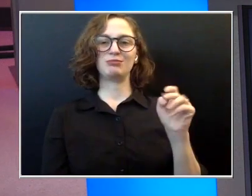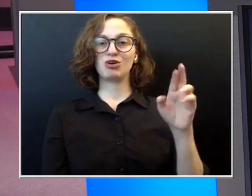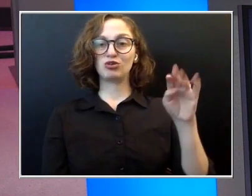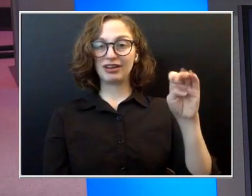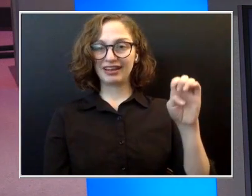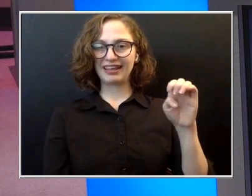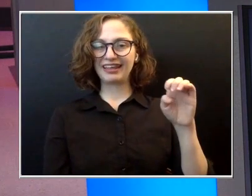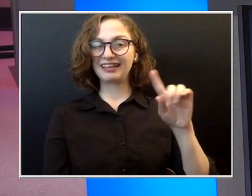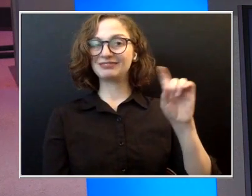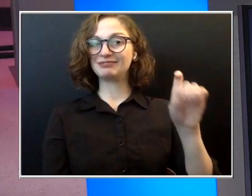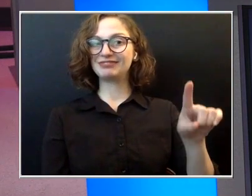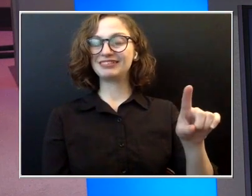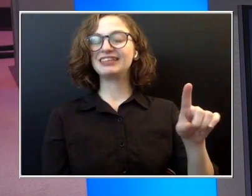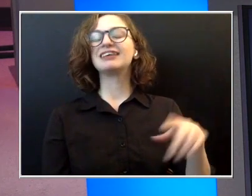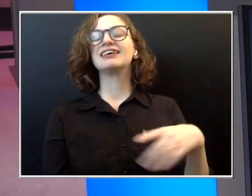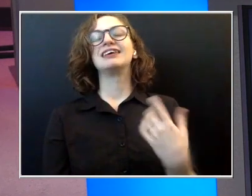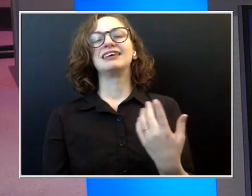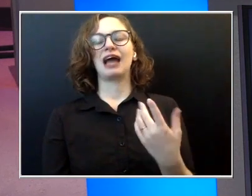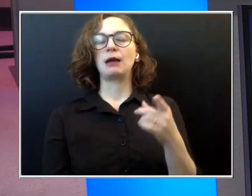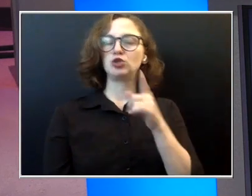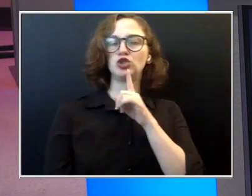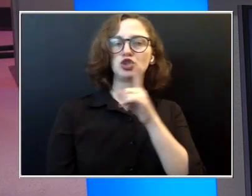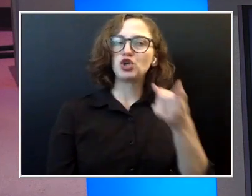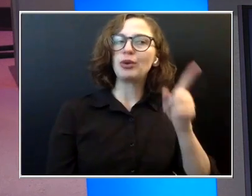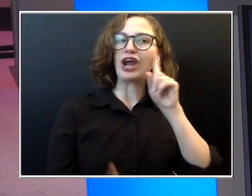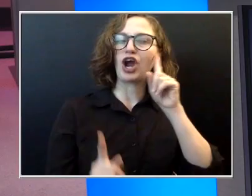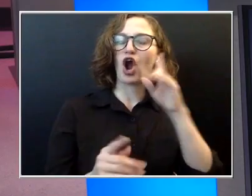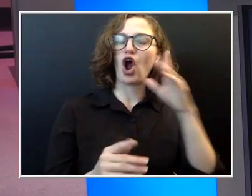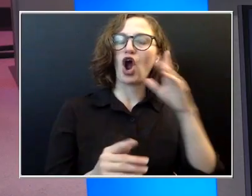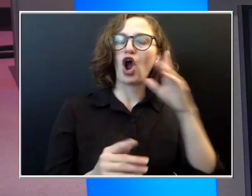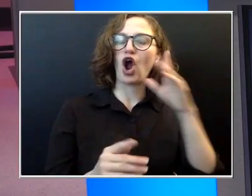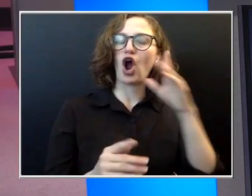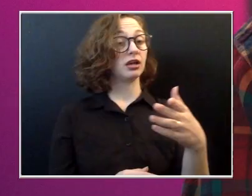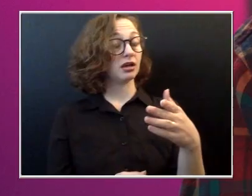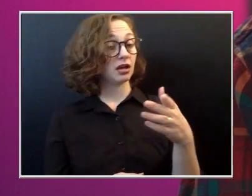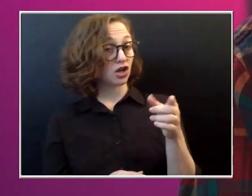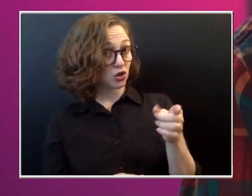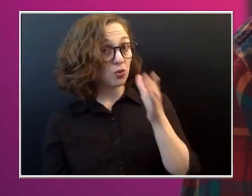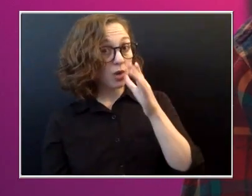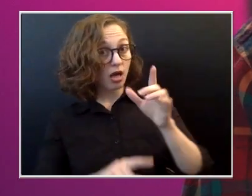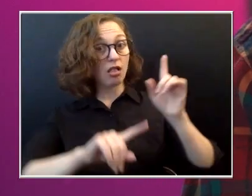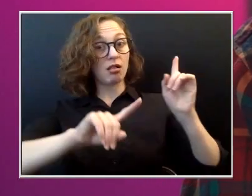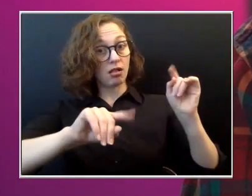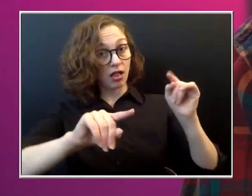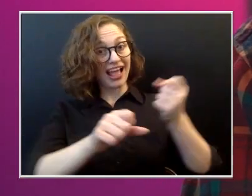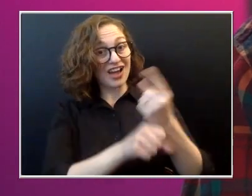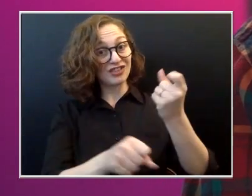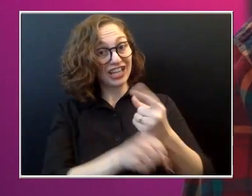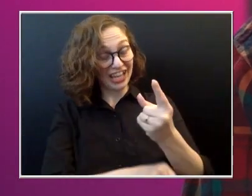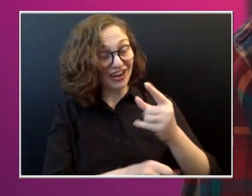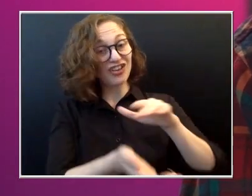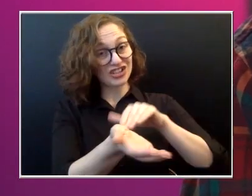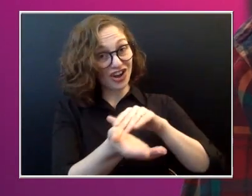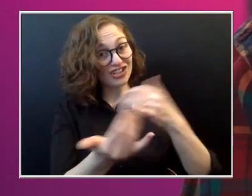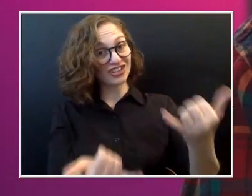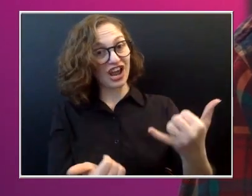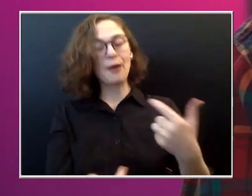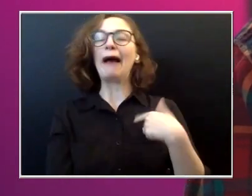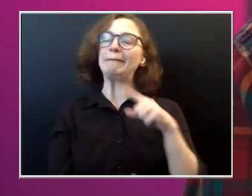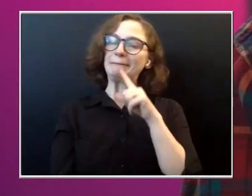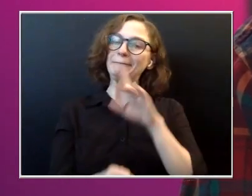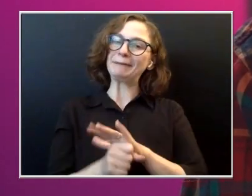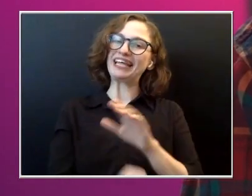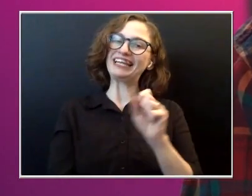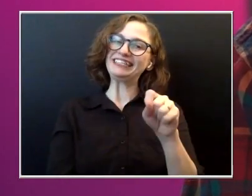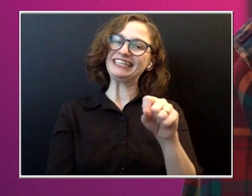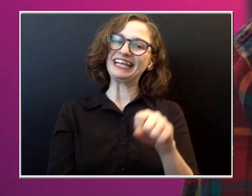wife. Marie wants to know, are you going to go to the doctor for yearly checkups now? I'm kind of committed right now. Yeah, you better be. They keep pretty good tabs on